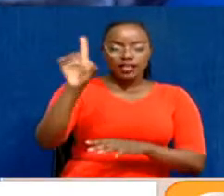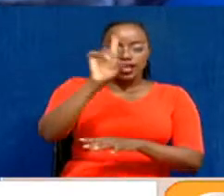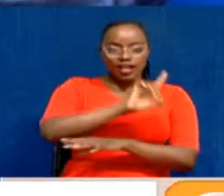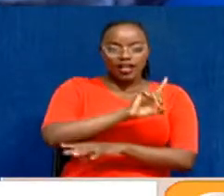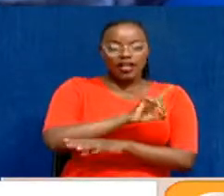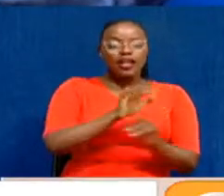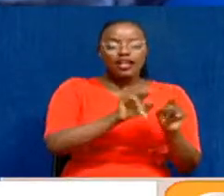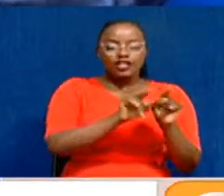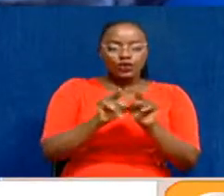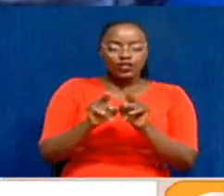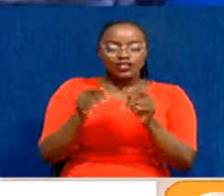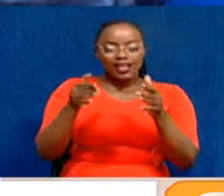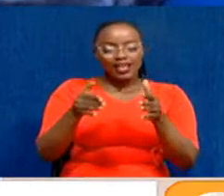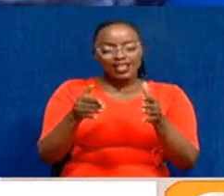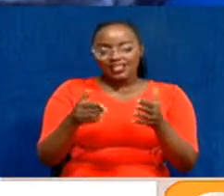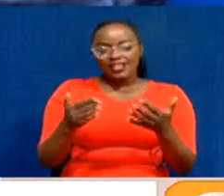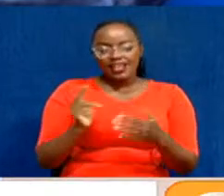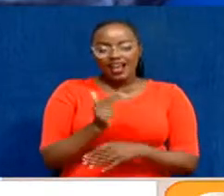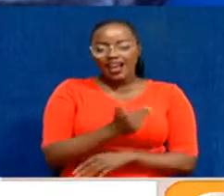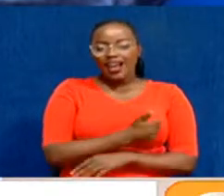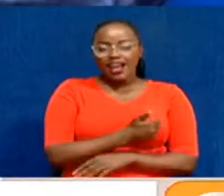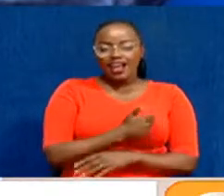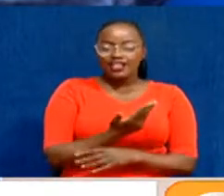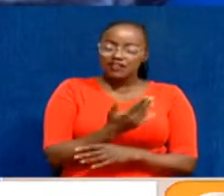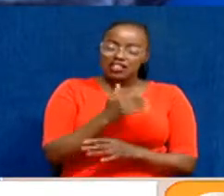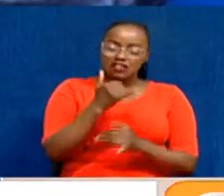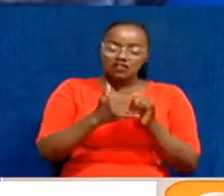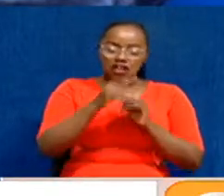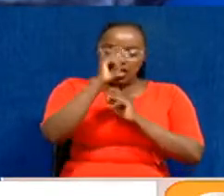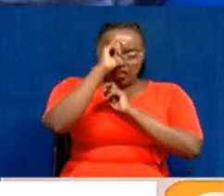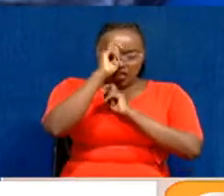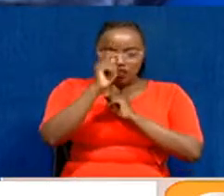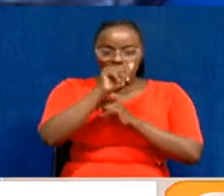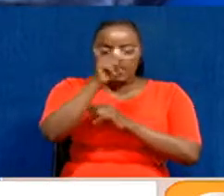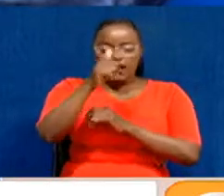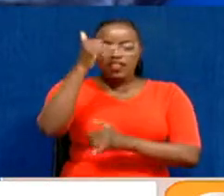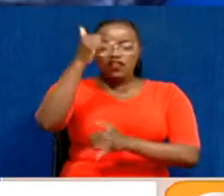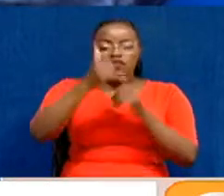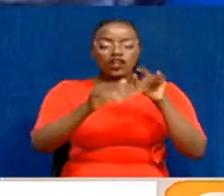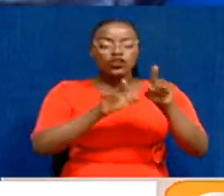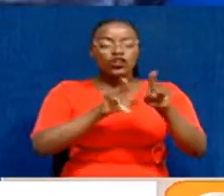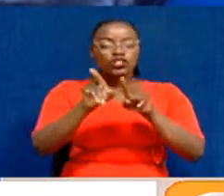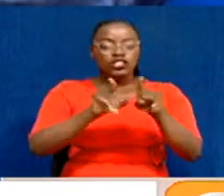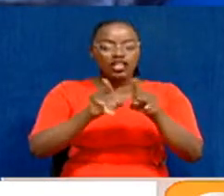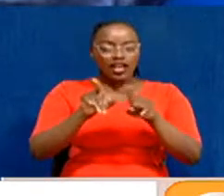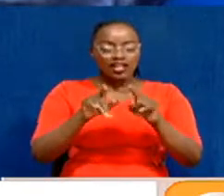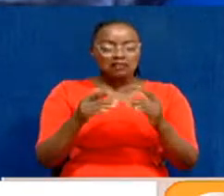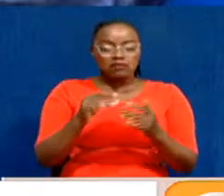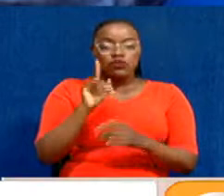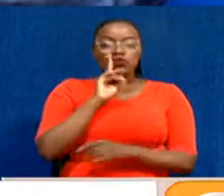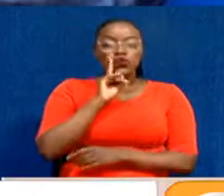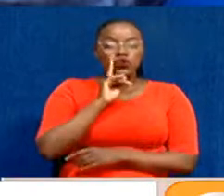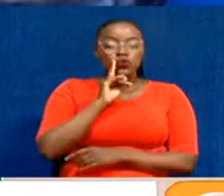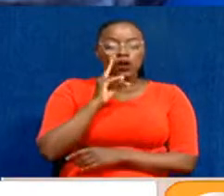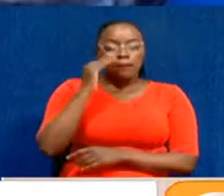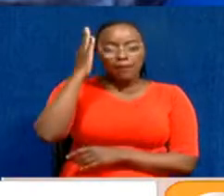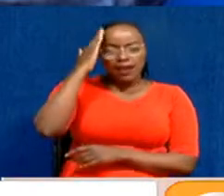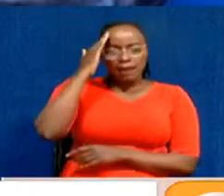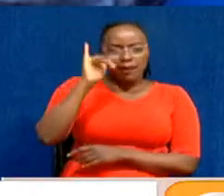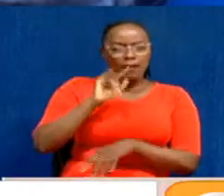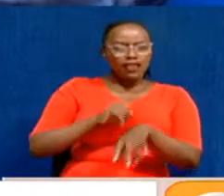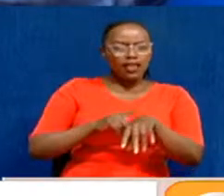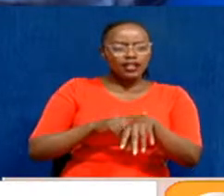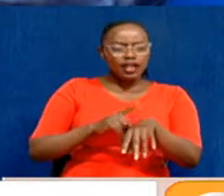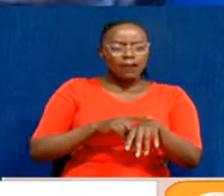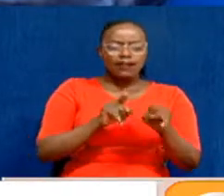day. And here we are, of course, paying tribute to him ahead of now that final journey for him tomorrow. I remember that